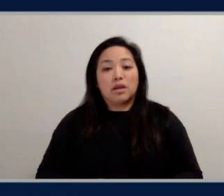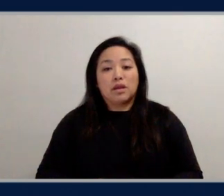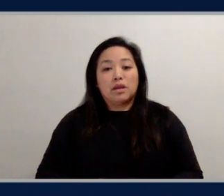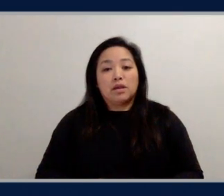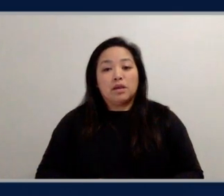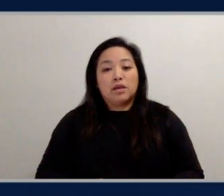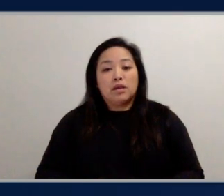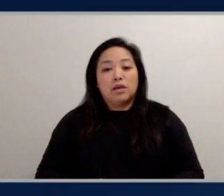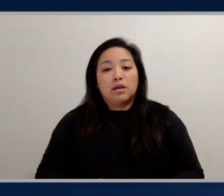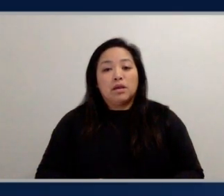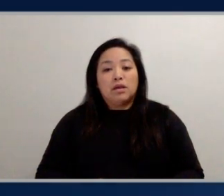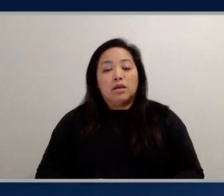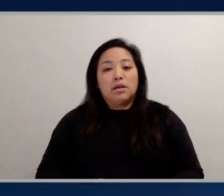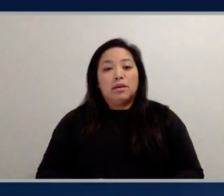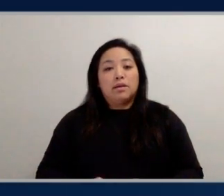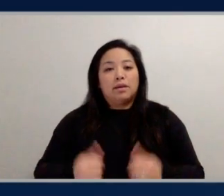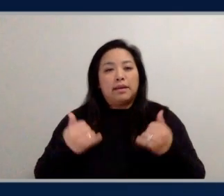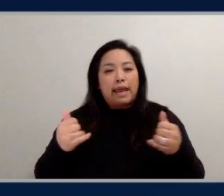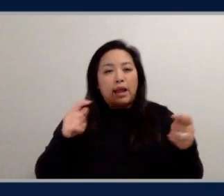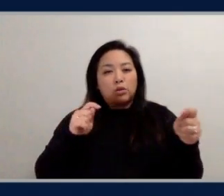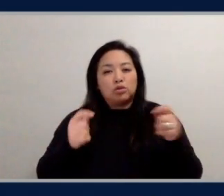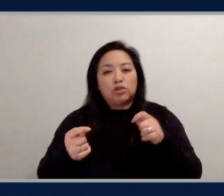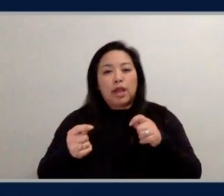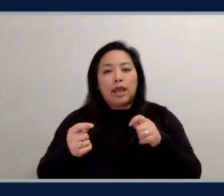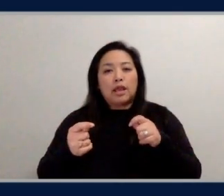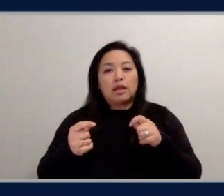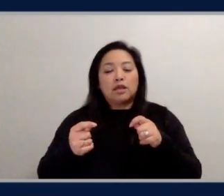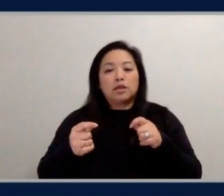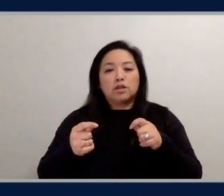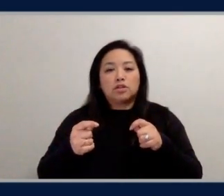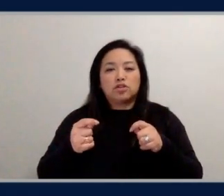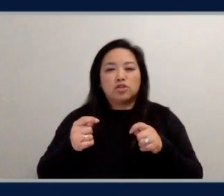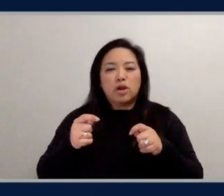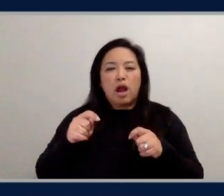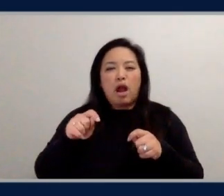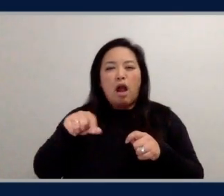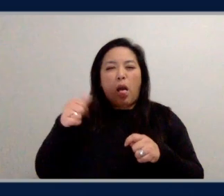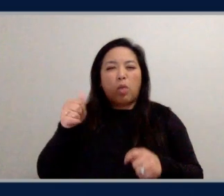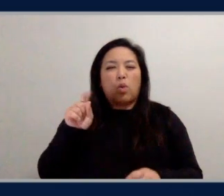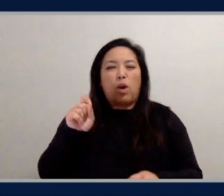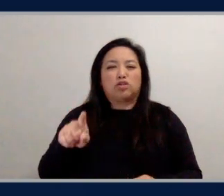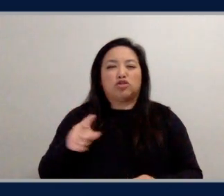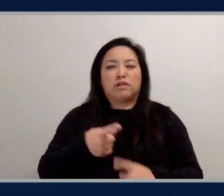is a question from Ultra Jesus talking about, does